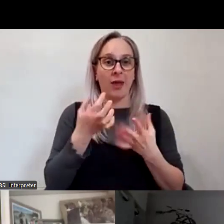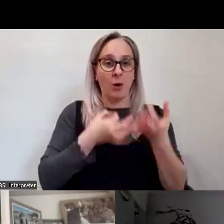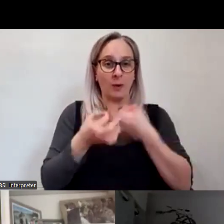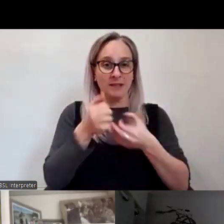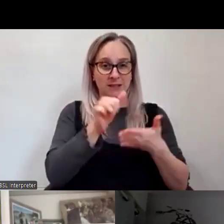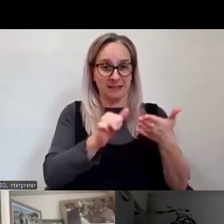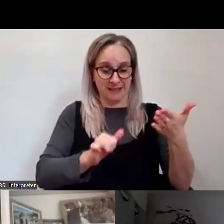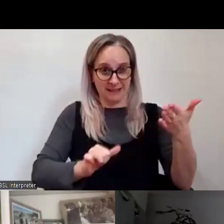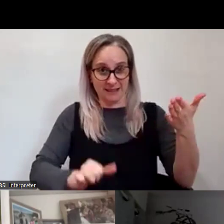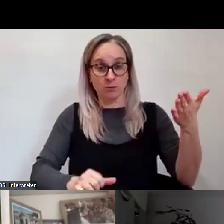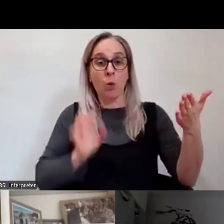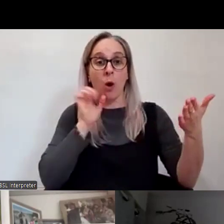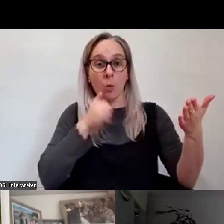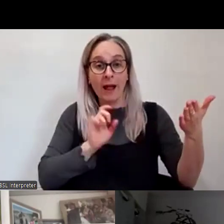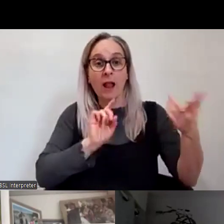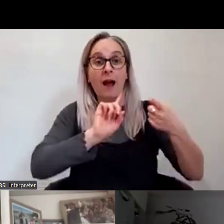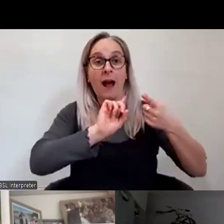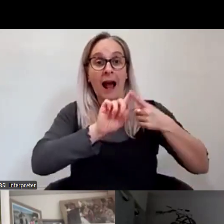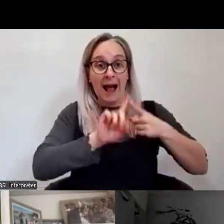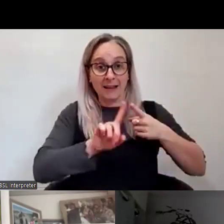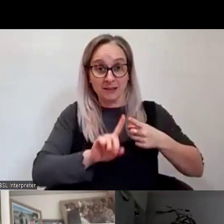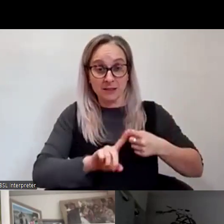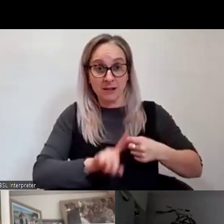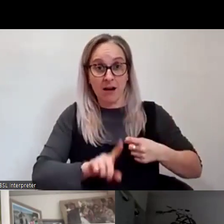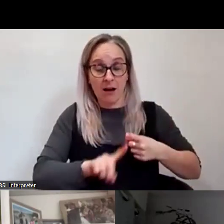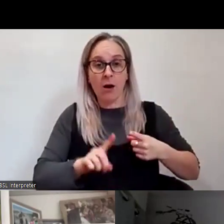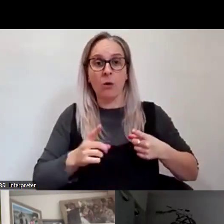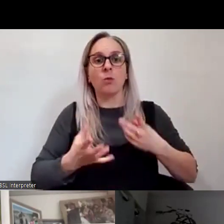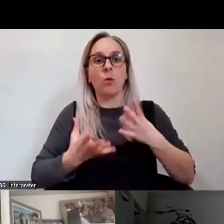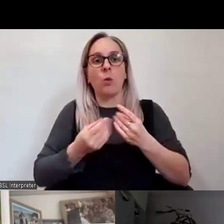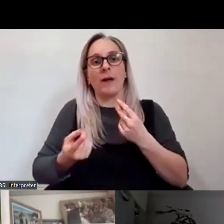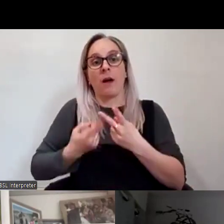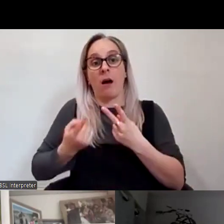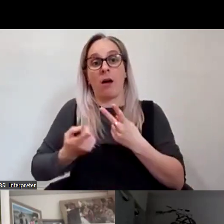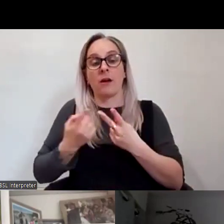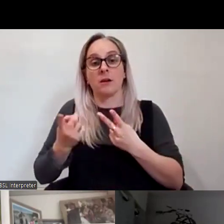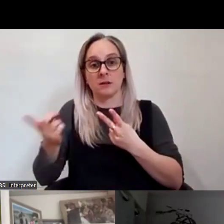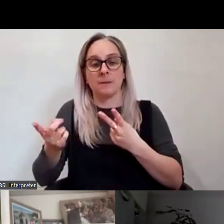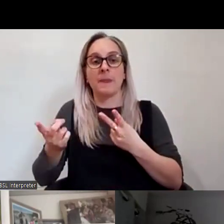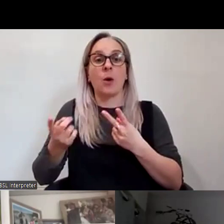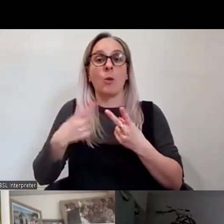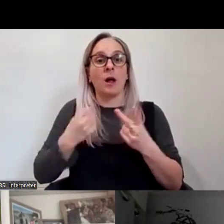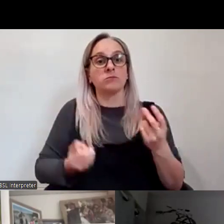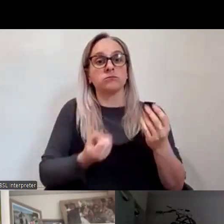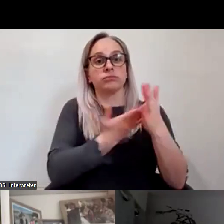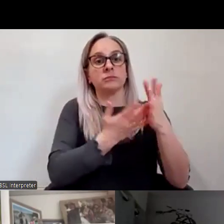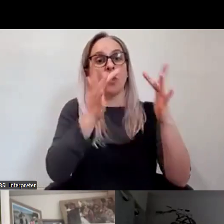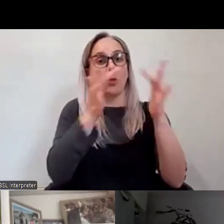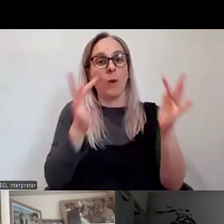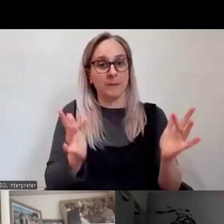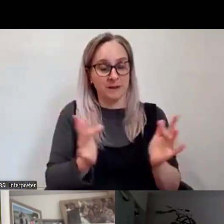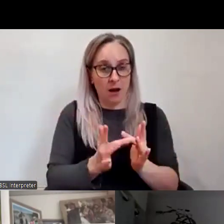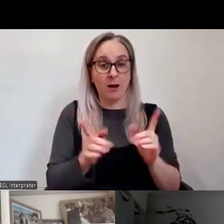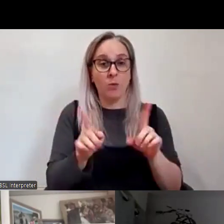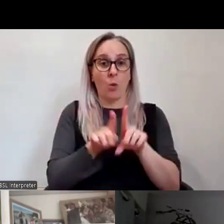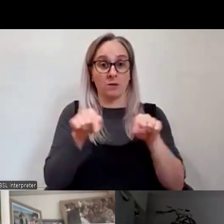the chat, your questions, we will answer them alongside the ones that we've answered today on the website. We will upload that alongside the